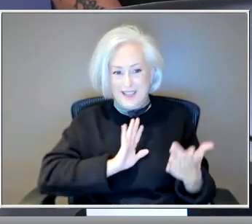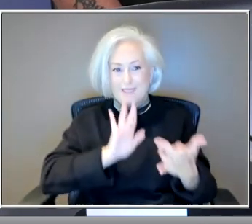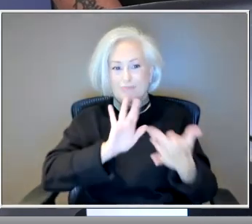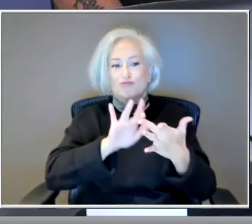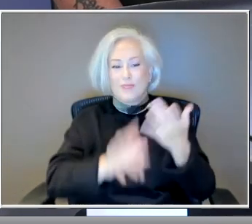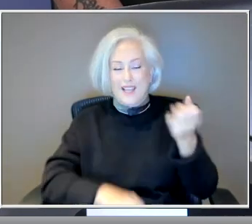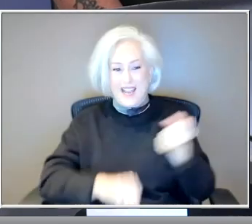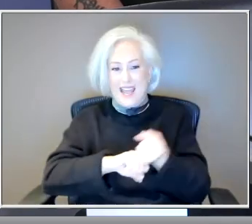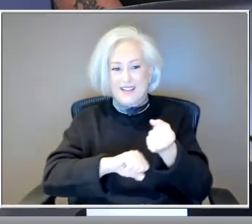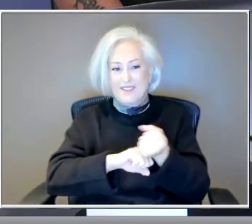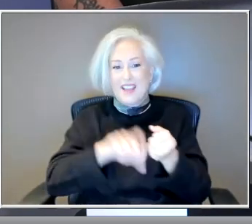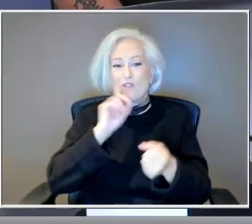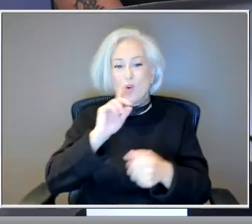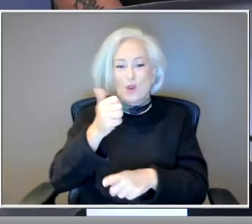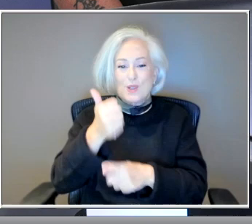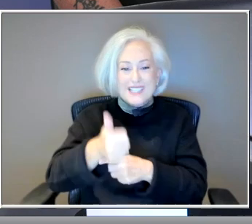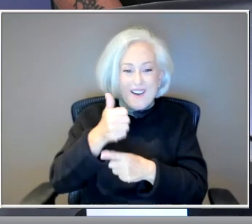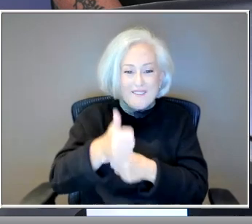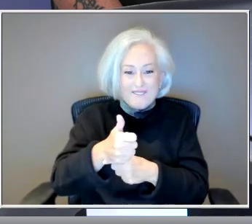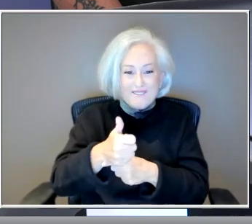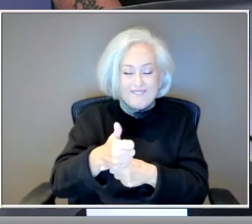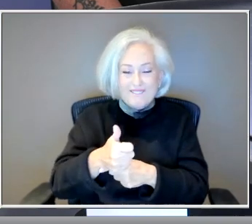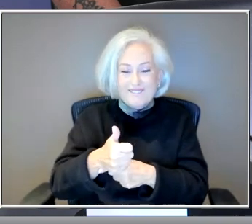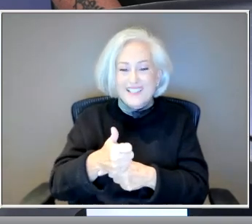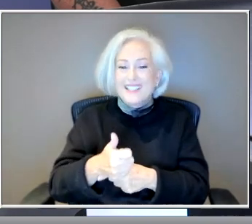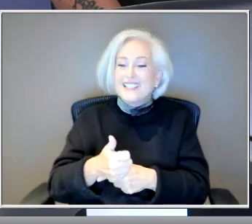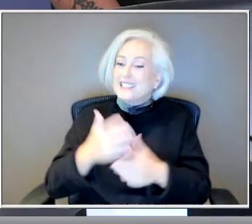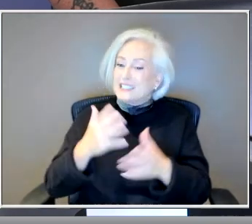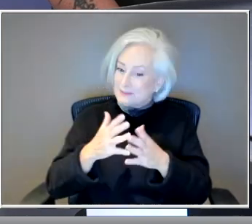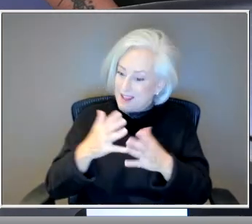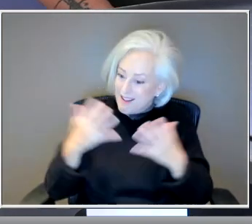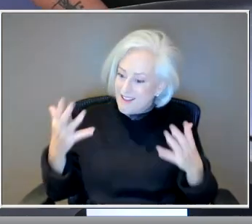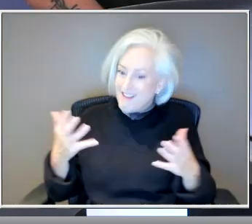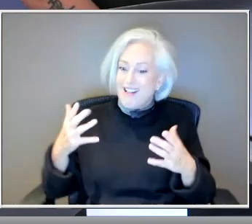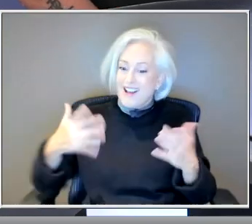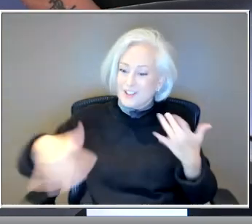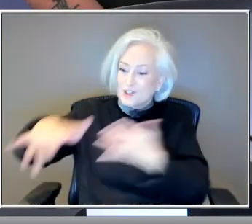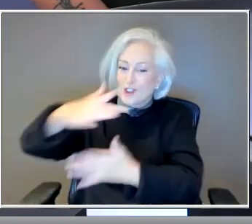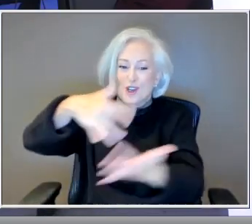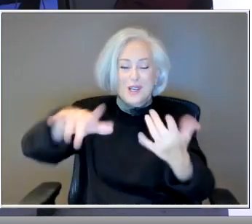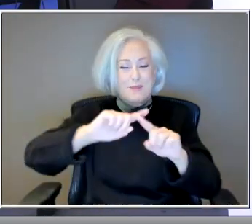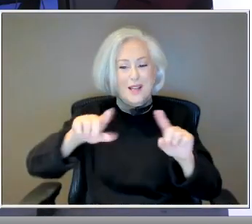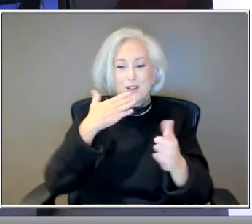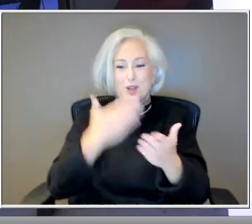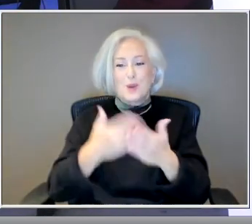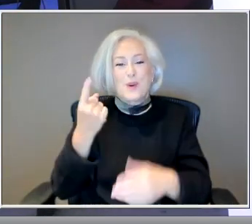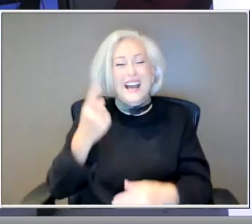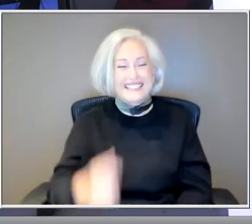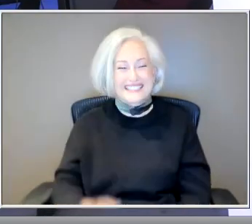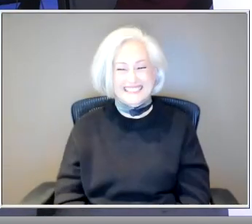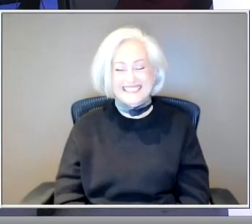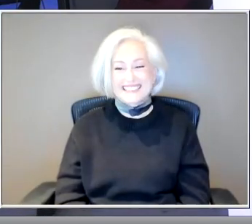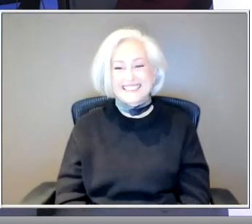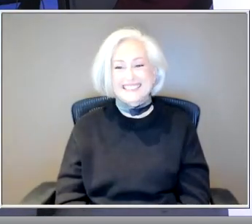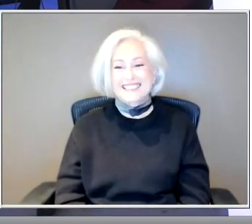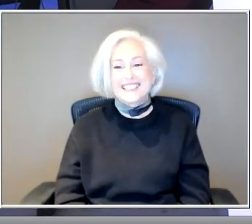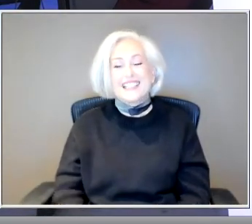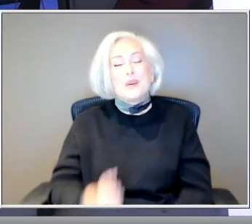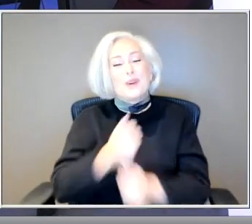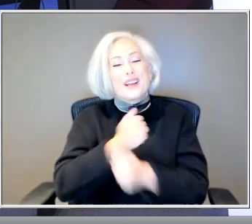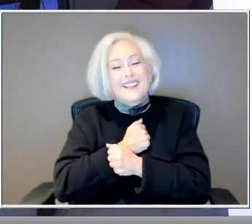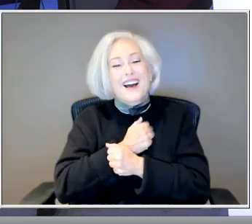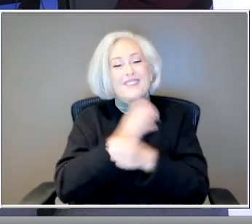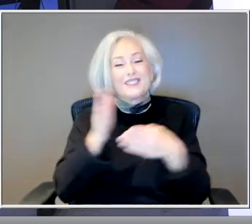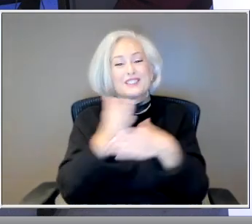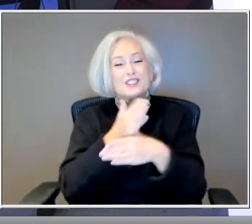And it's been a journey, but it's been a real good one. Thank you. Yes. Me too. Well, we love sharing all of the